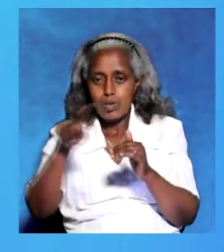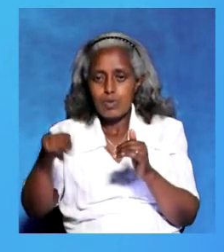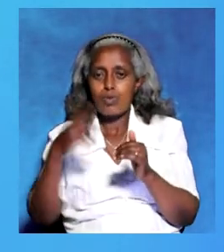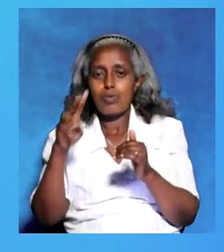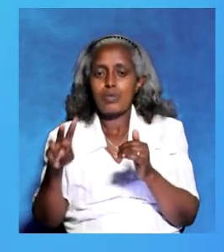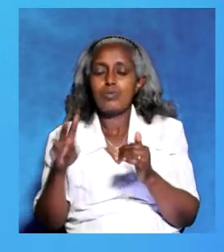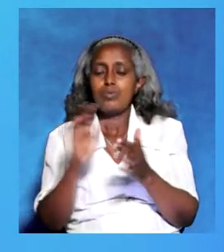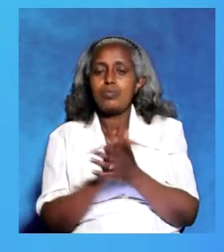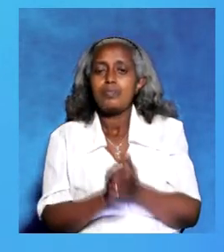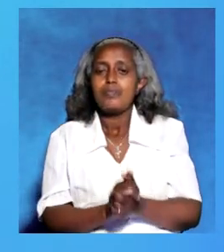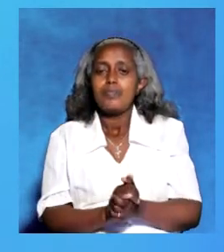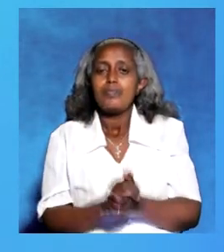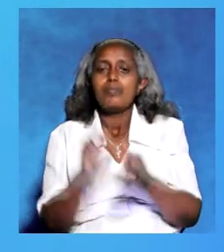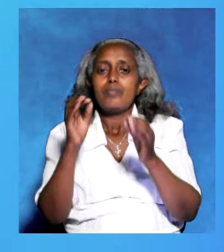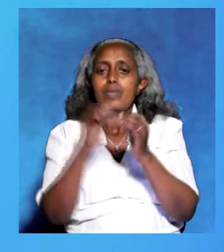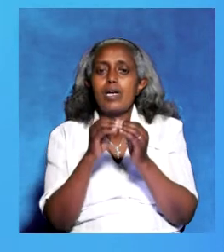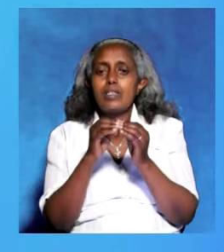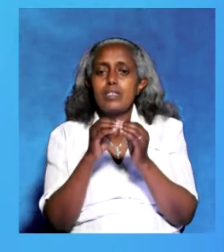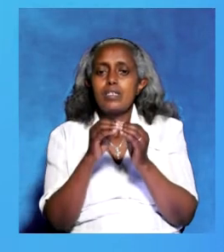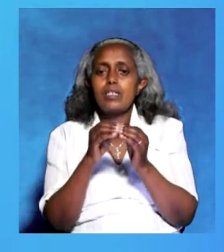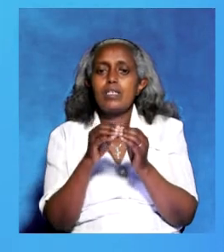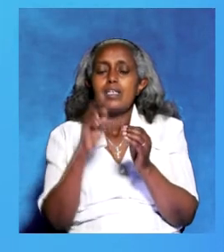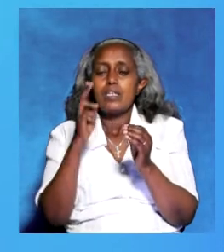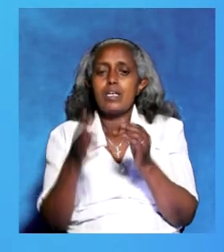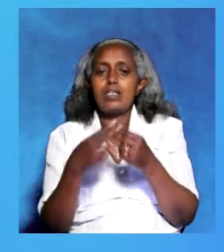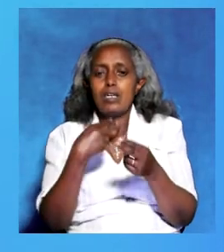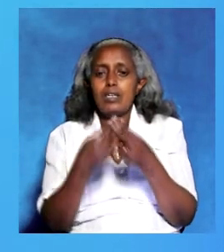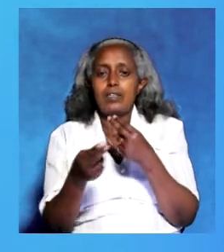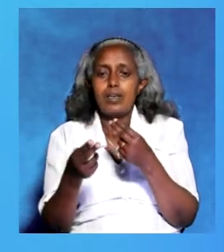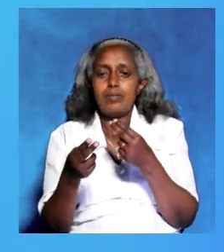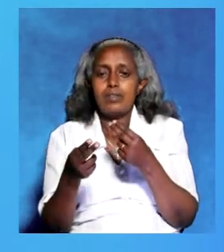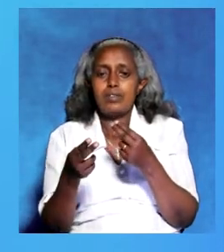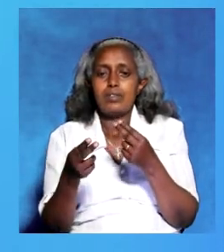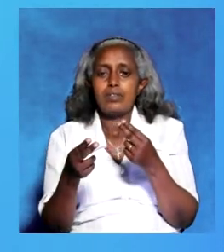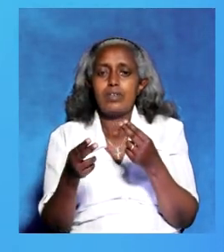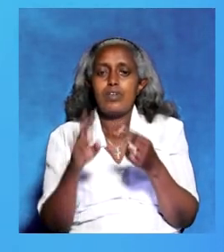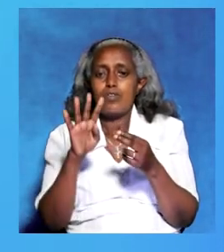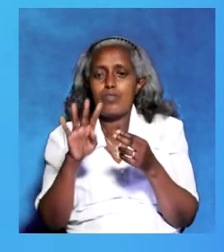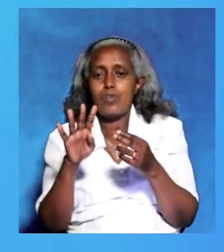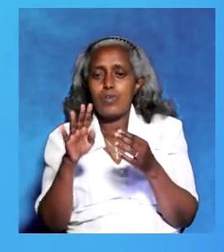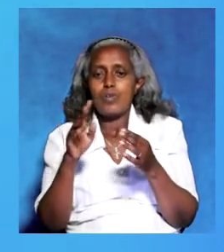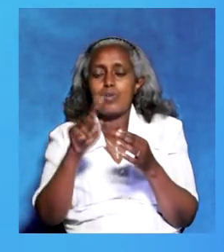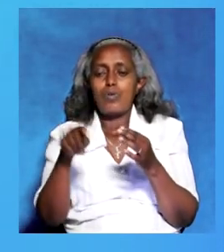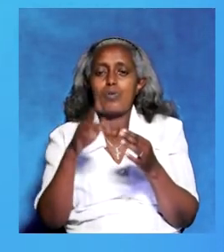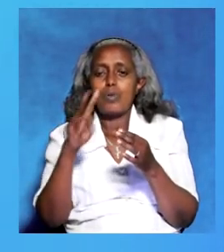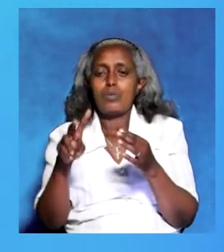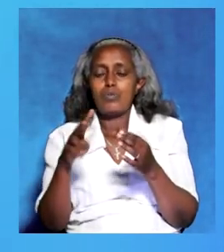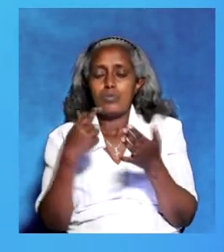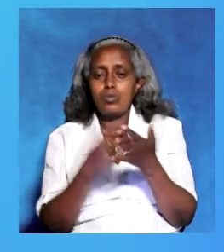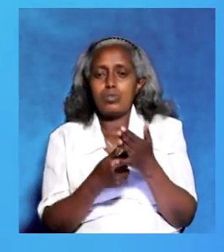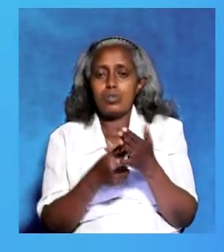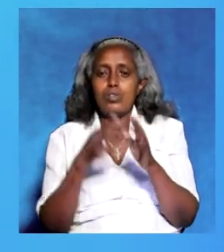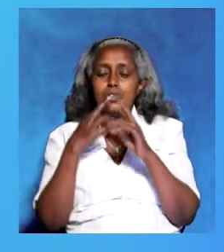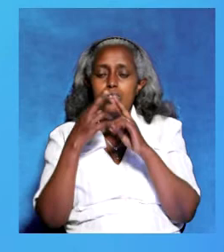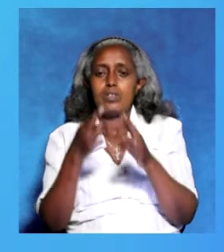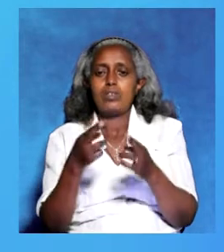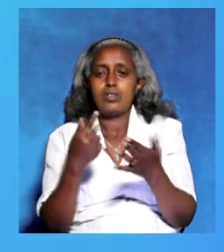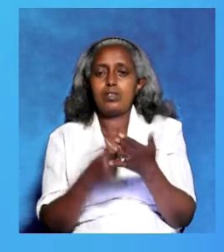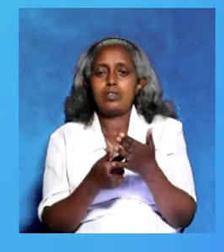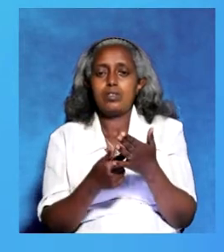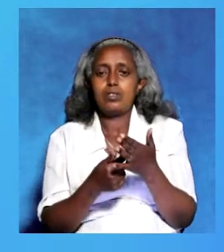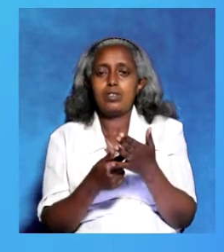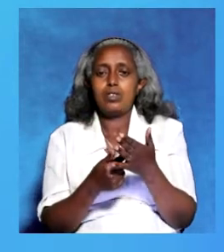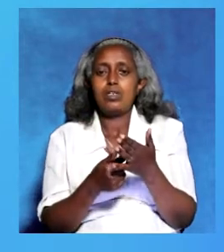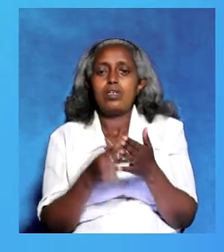2 plus lambda times it is 4, 2. So this is the answer. This is it